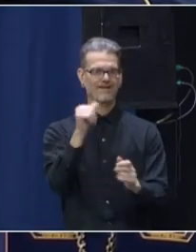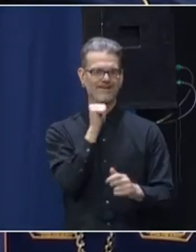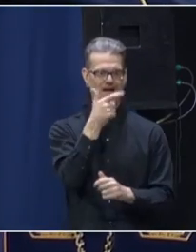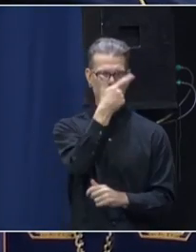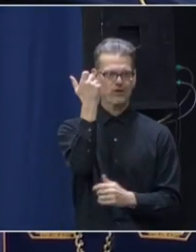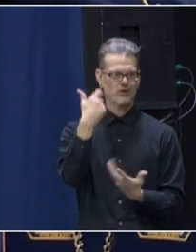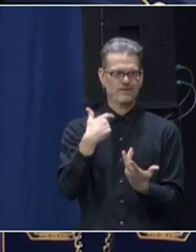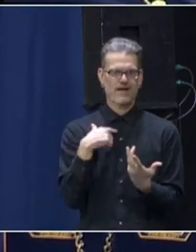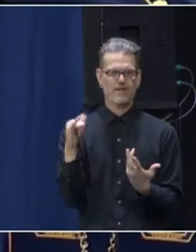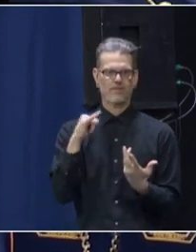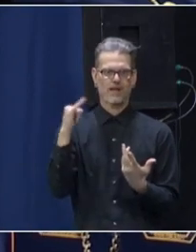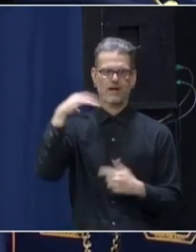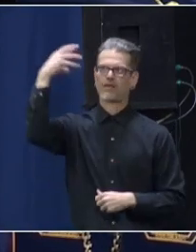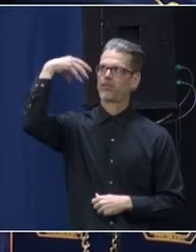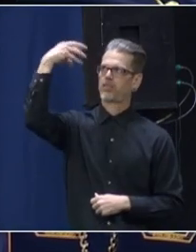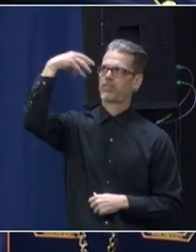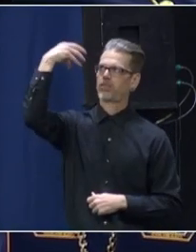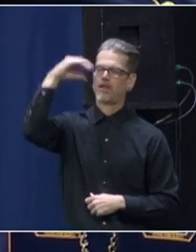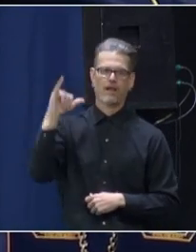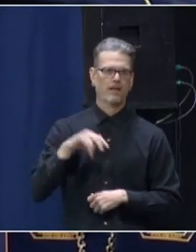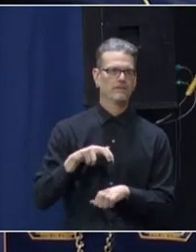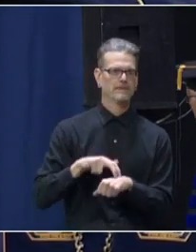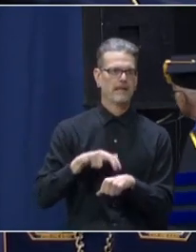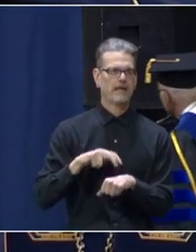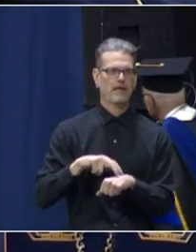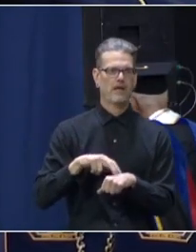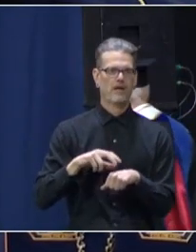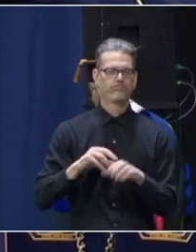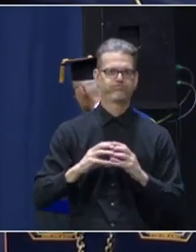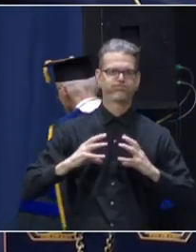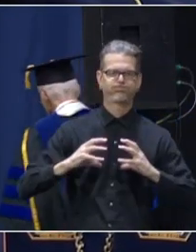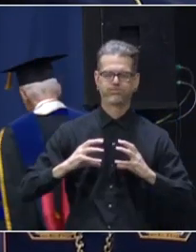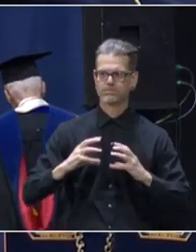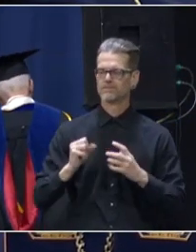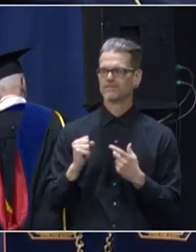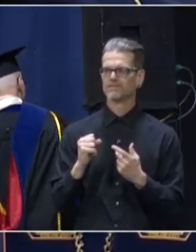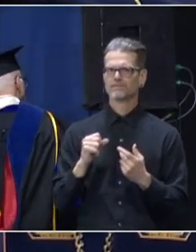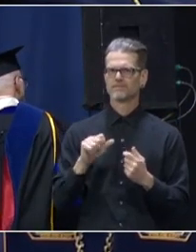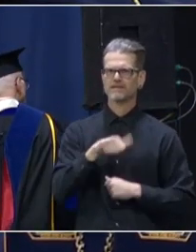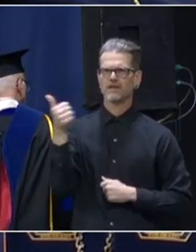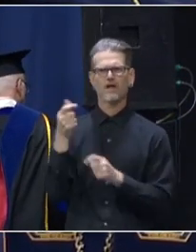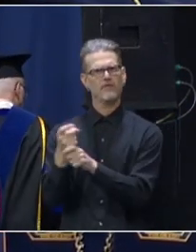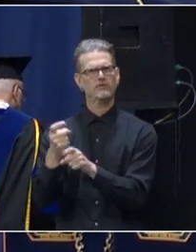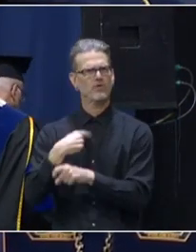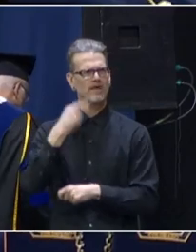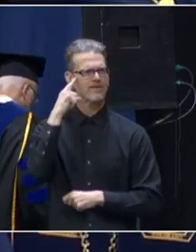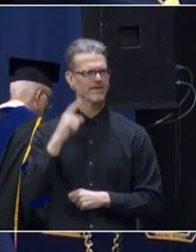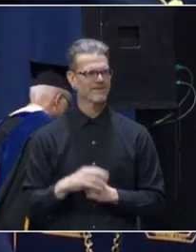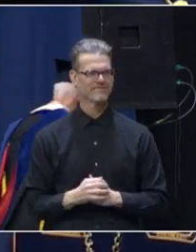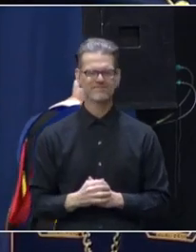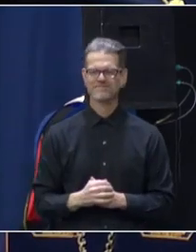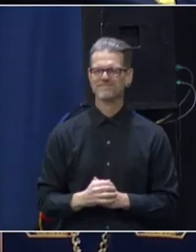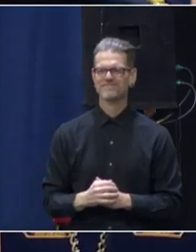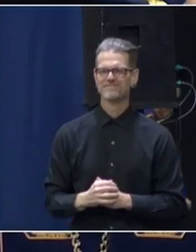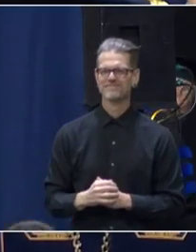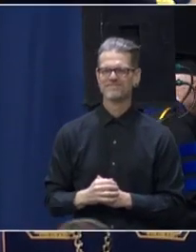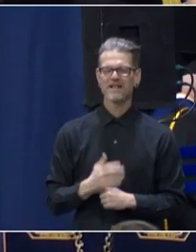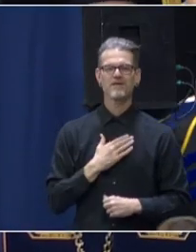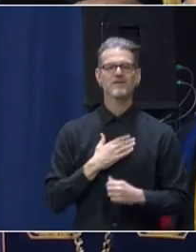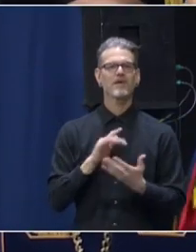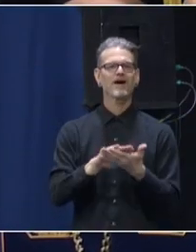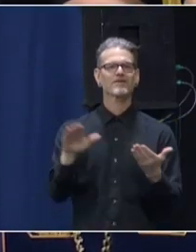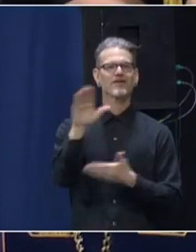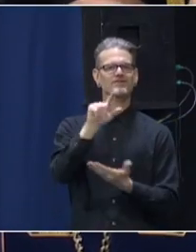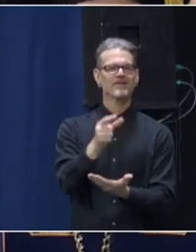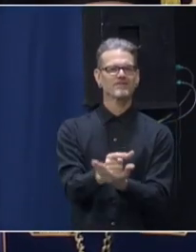like a stuffed potato in the hot summer sun. Which is reason enough for another joke, I think. My college